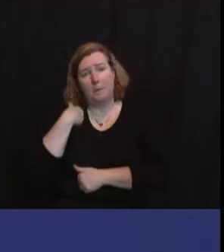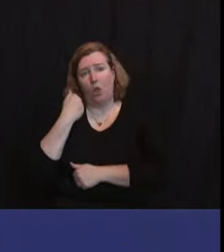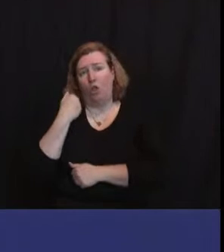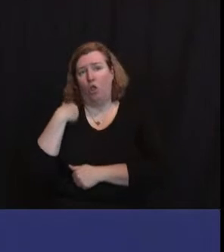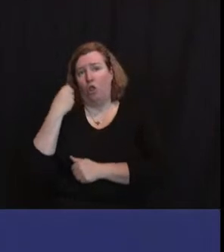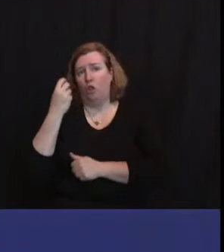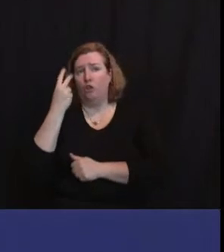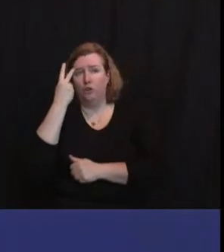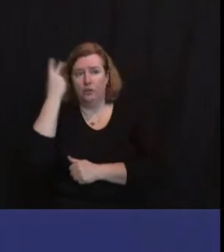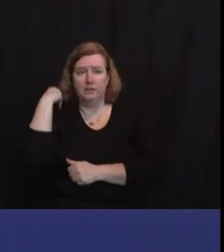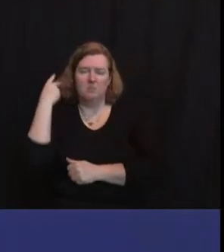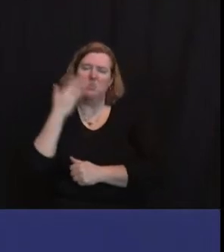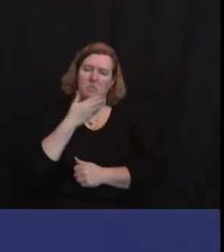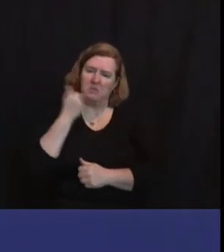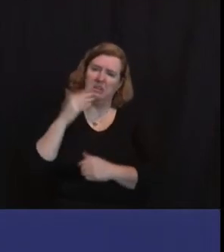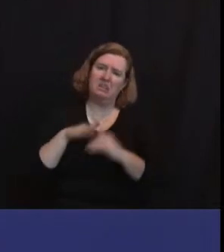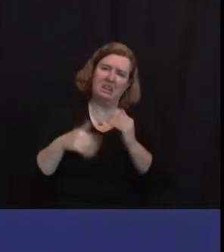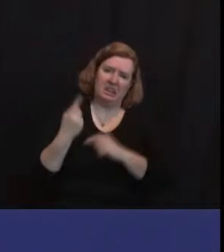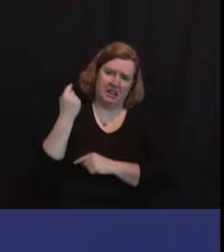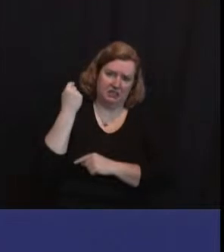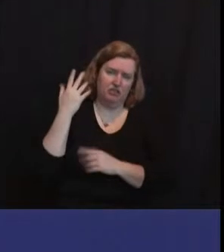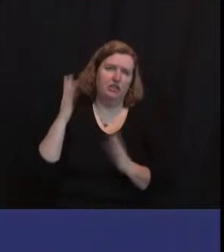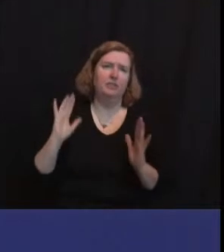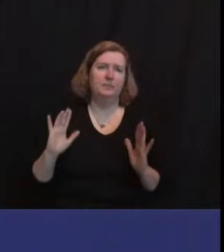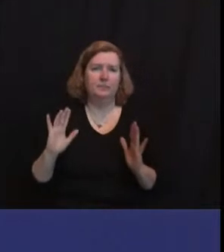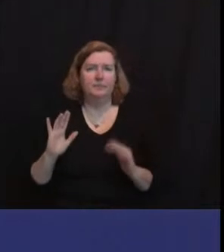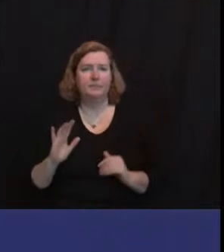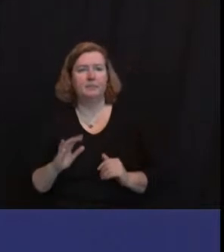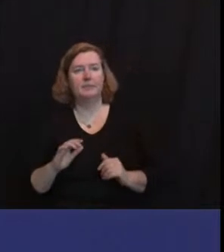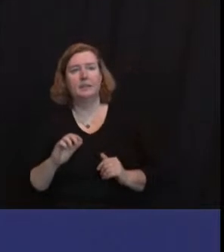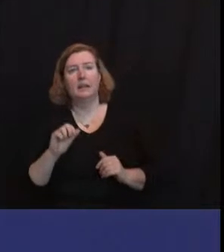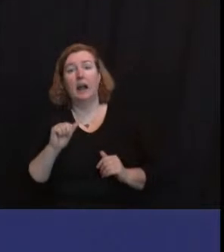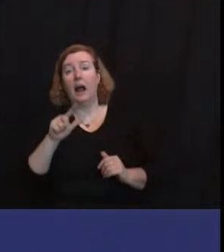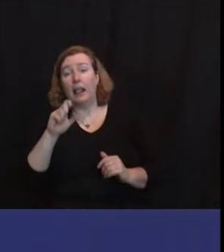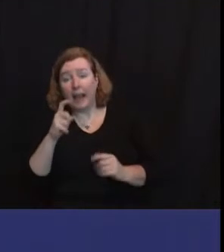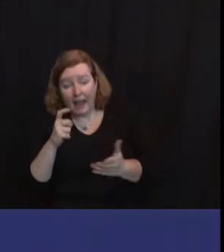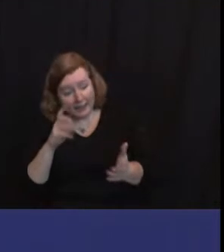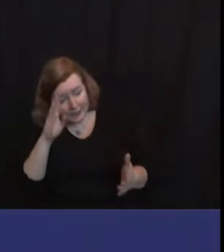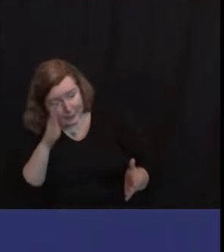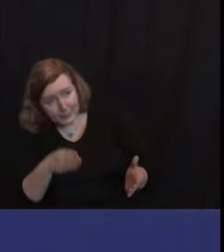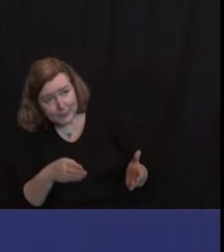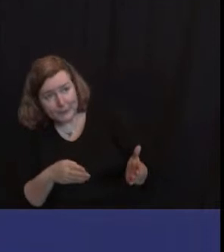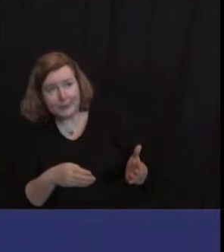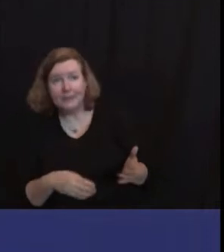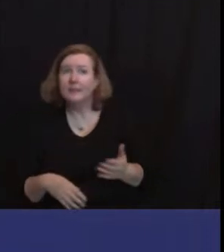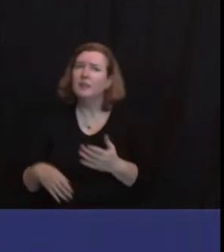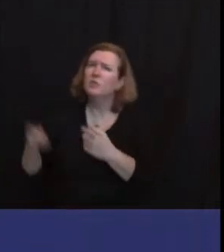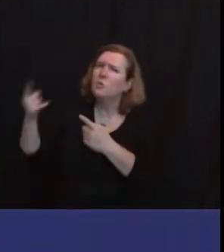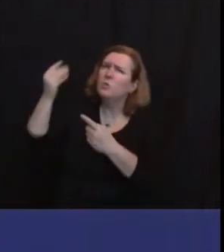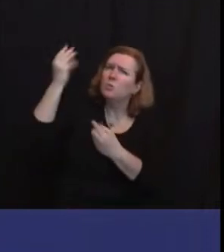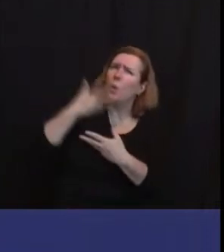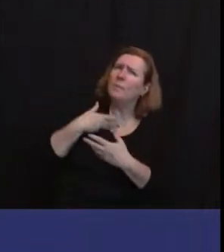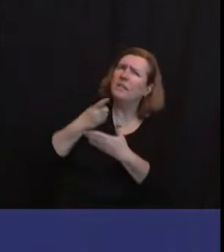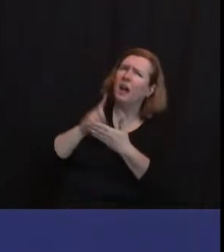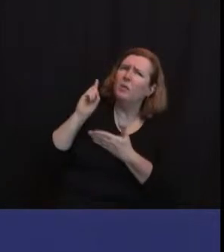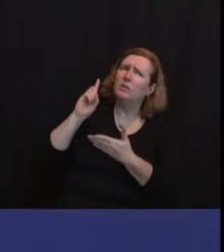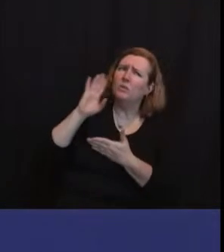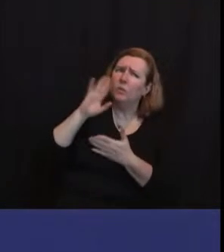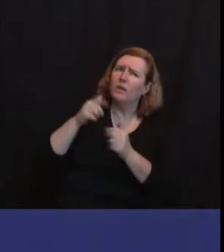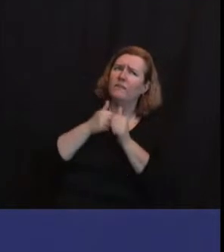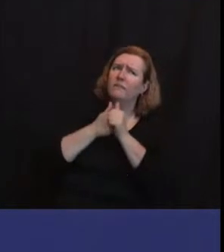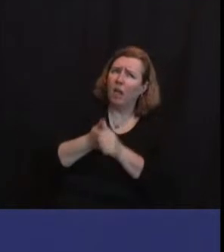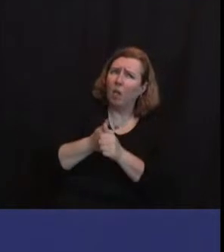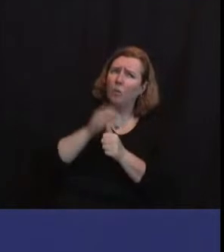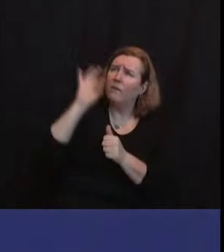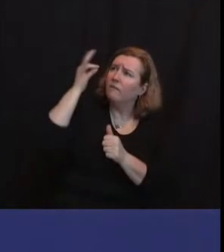Alex, how are you? Good afternoon. Good afternoon. You had said last week that you would follow the federal government's guidance on whether or not to issue a